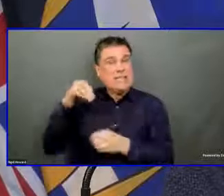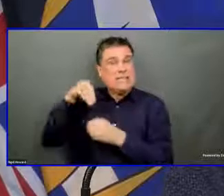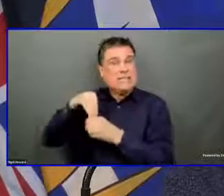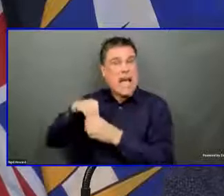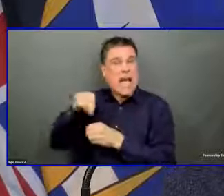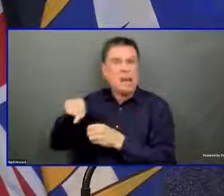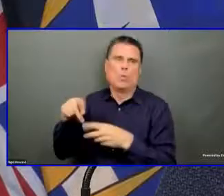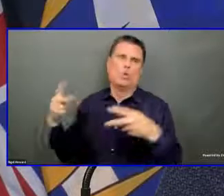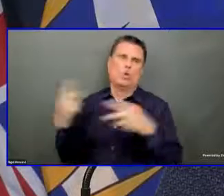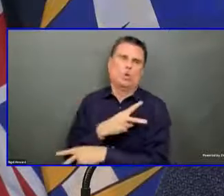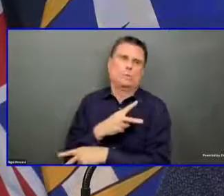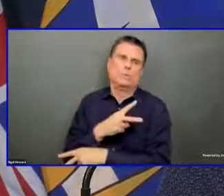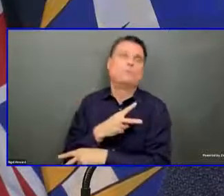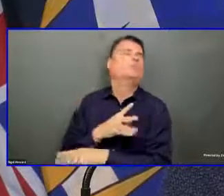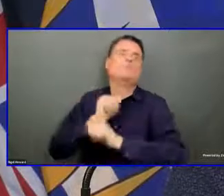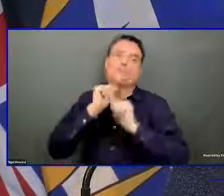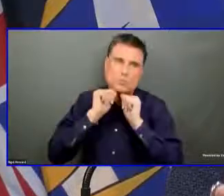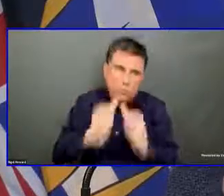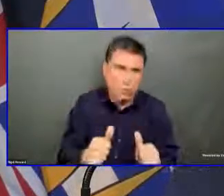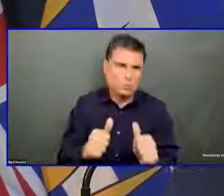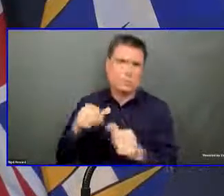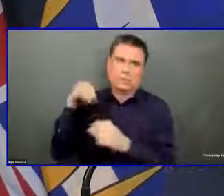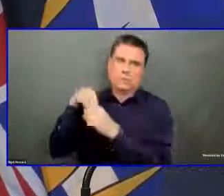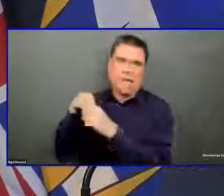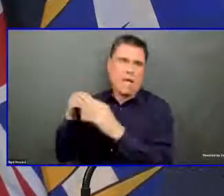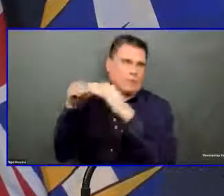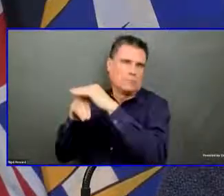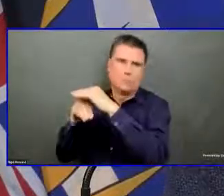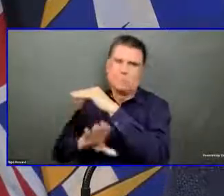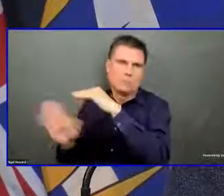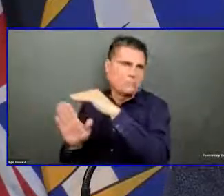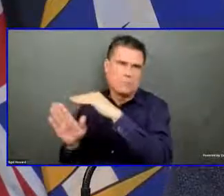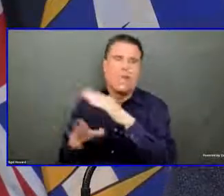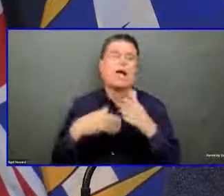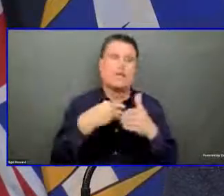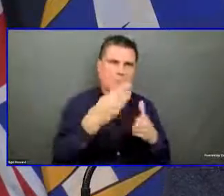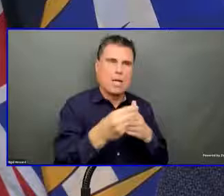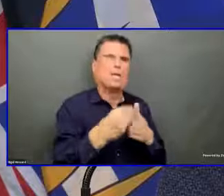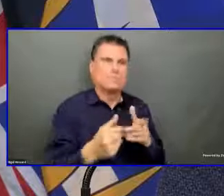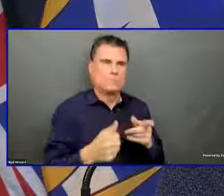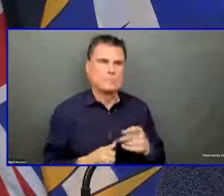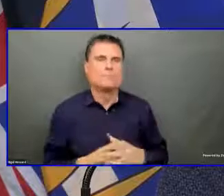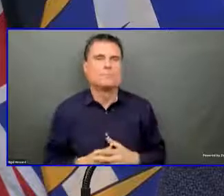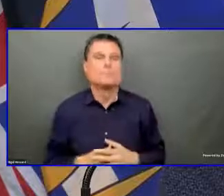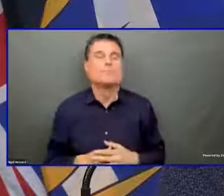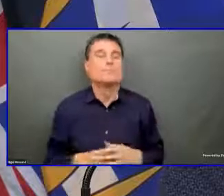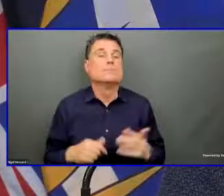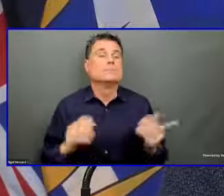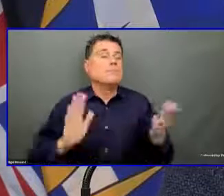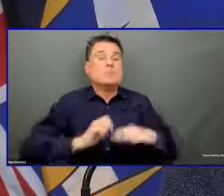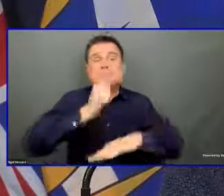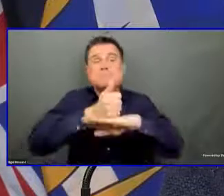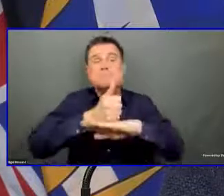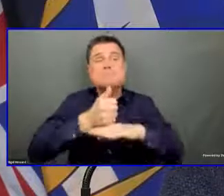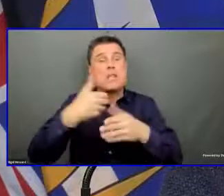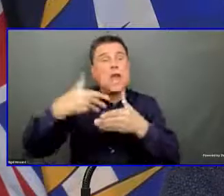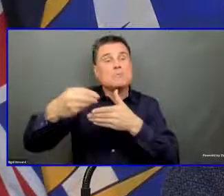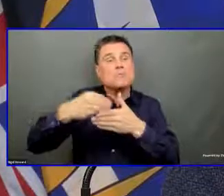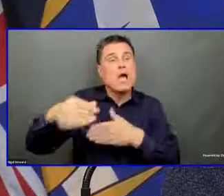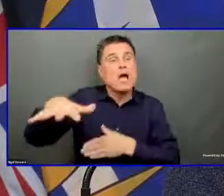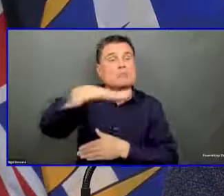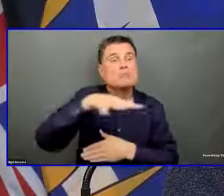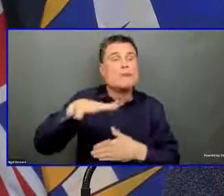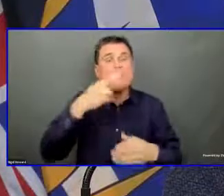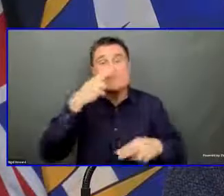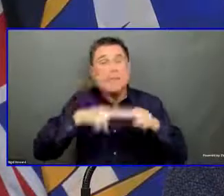So let's find some opportunities to have games outside, to get together and kick a soccer ball around with